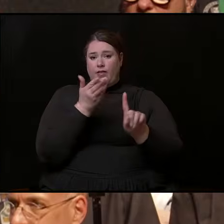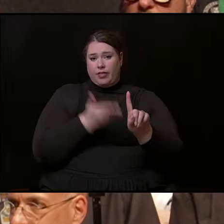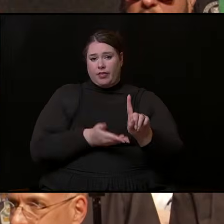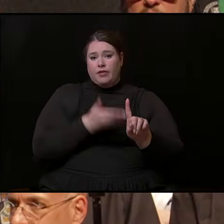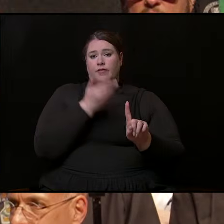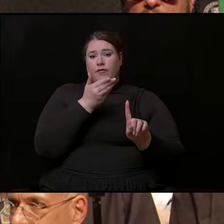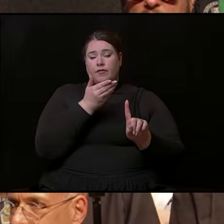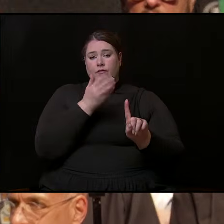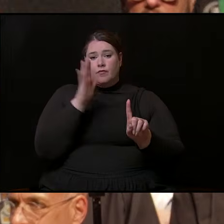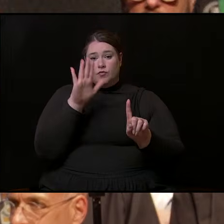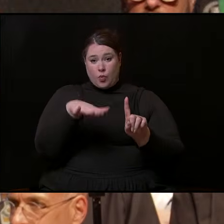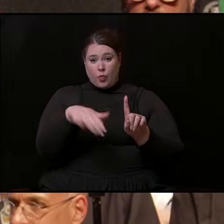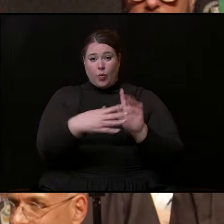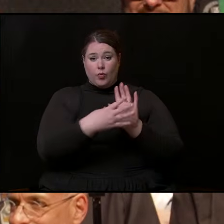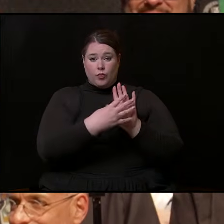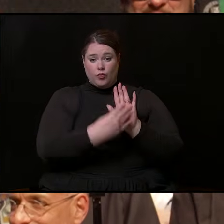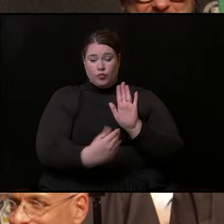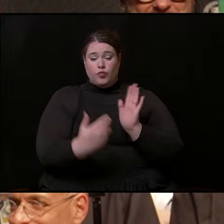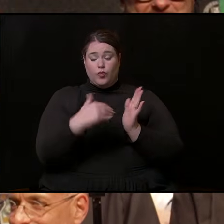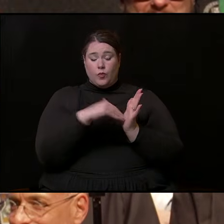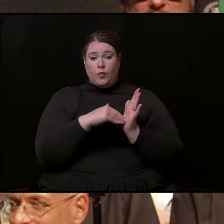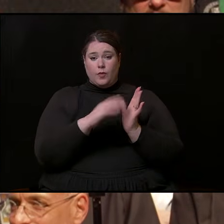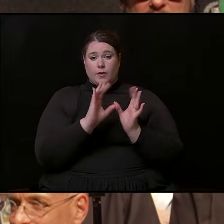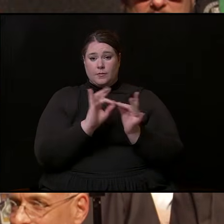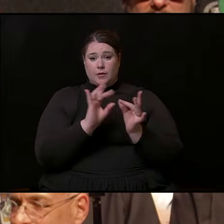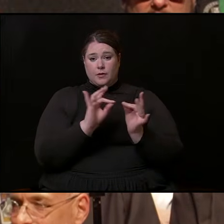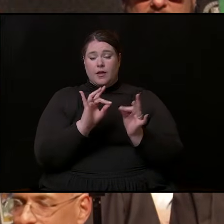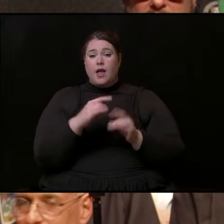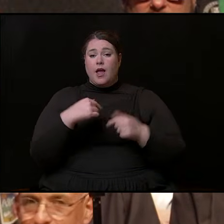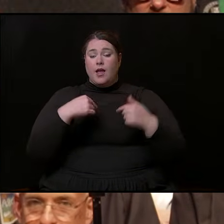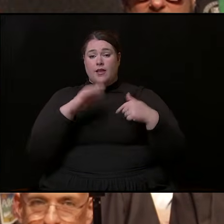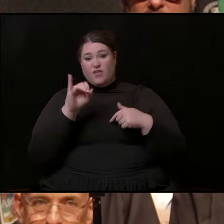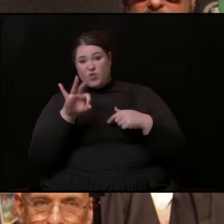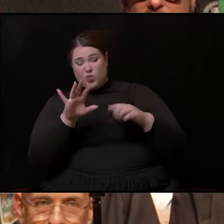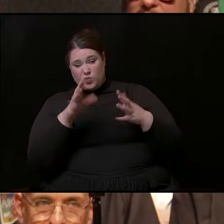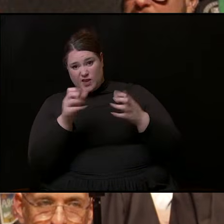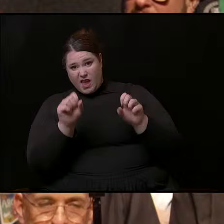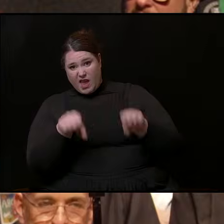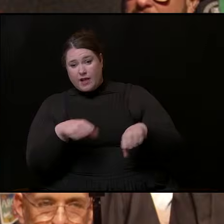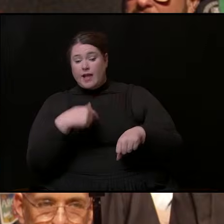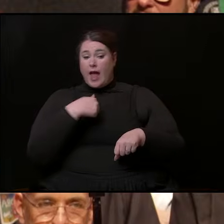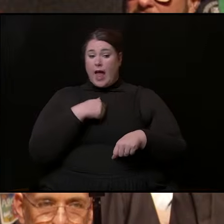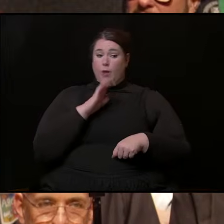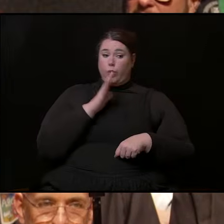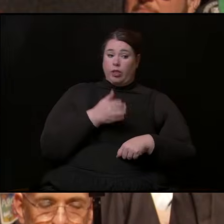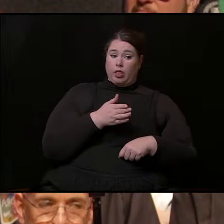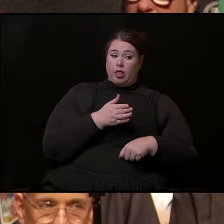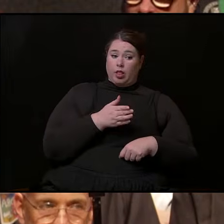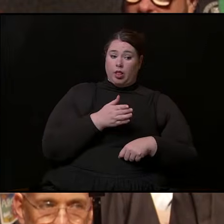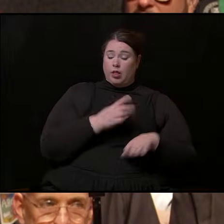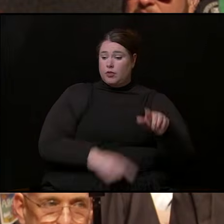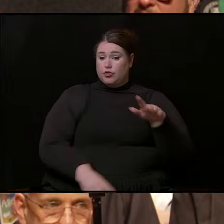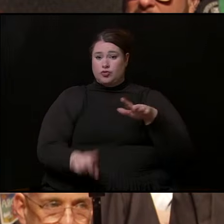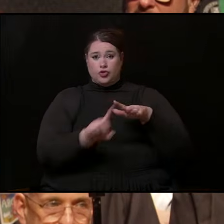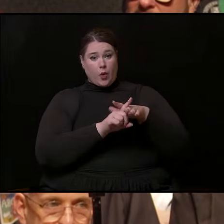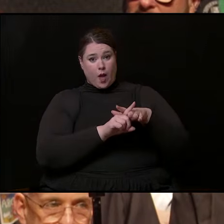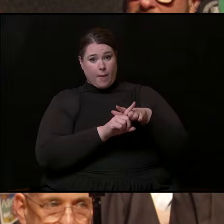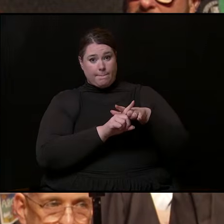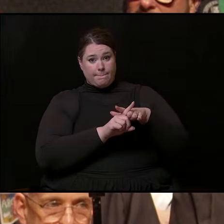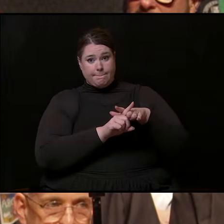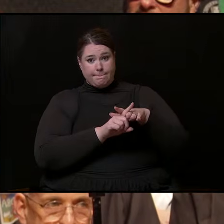me, if you have the energy. I will show up